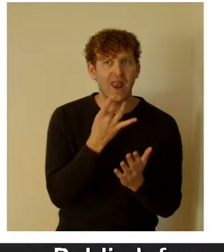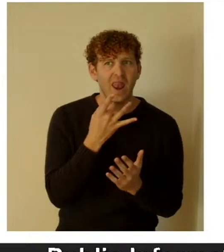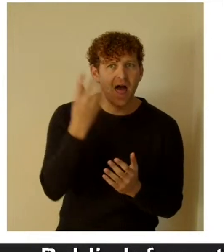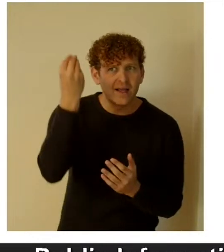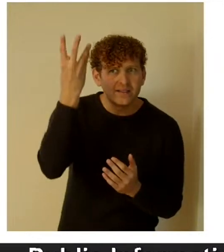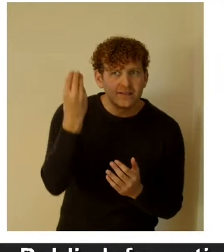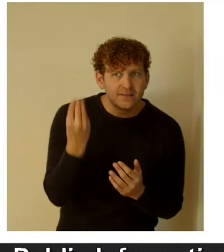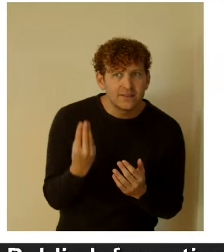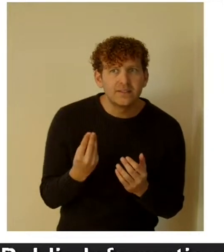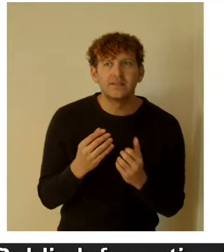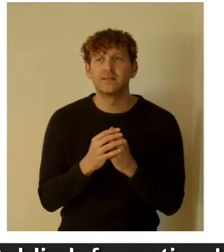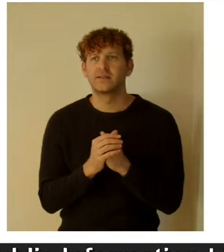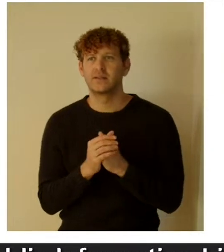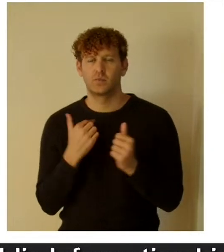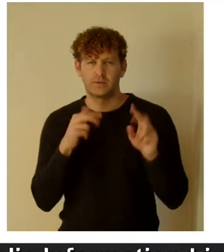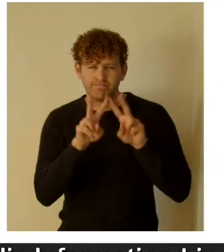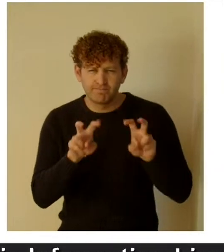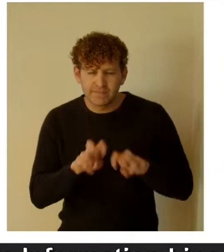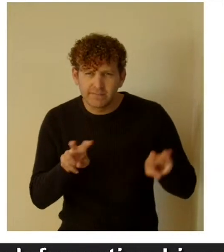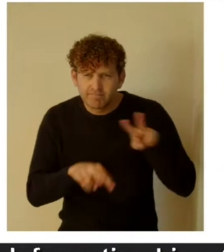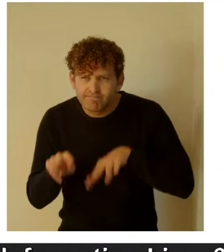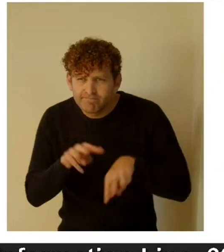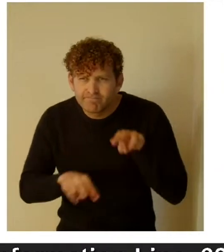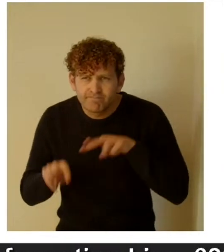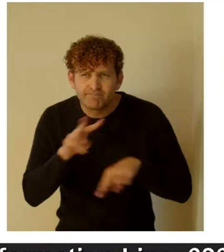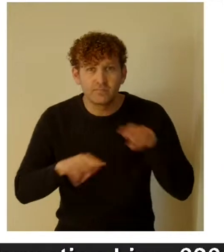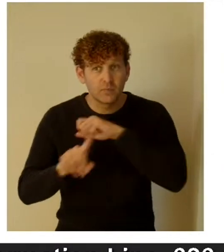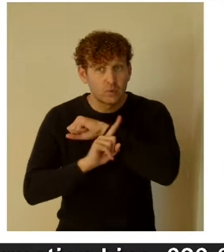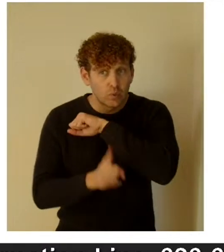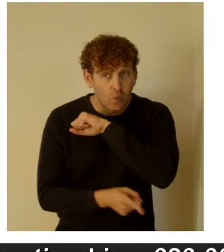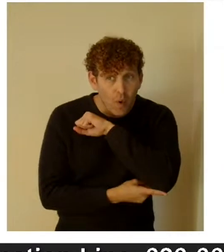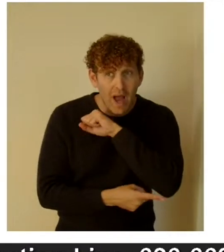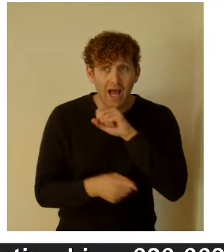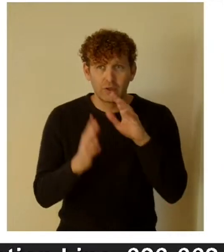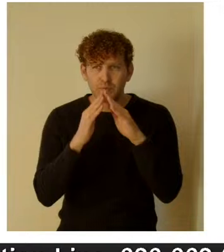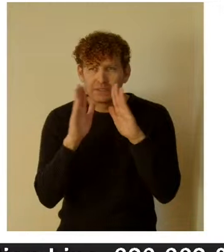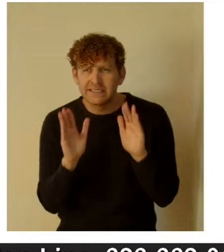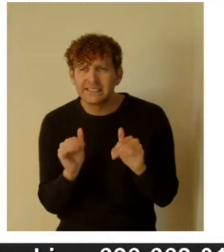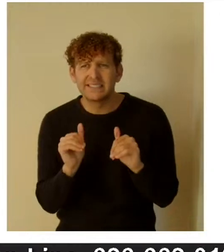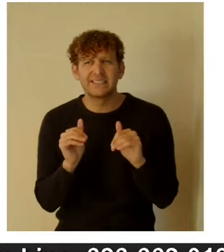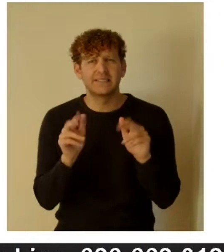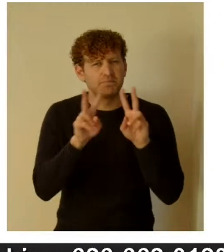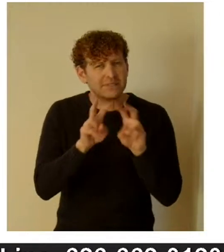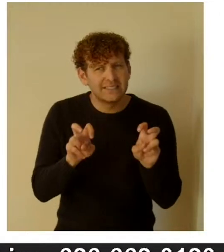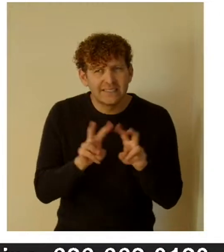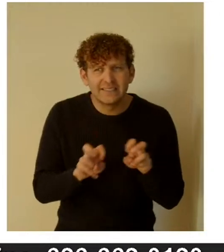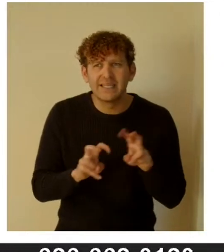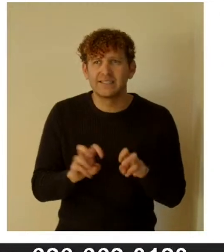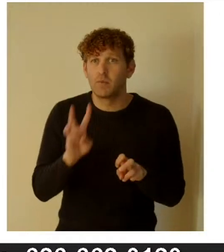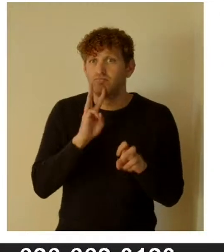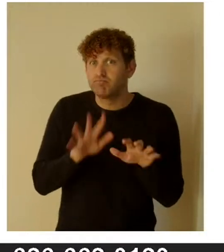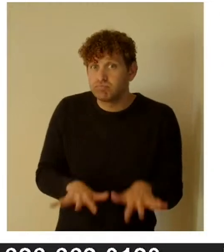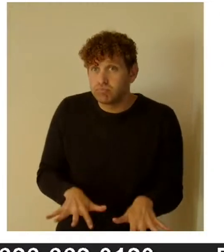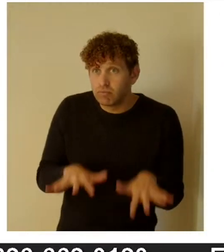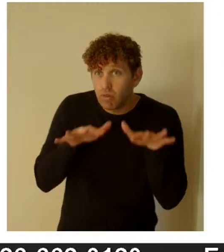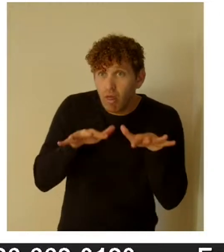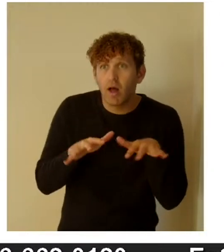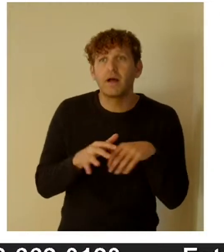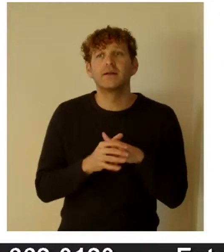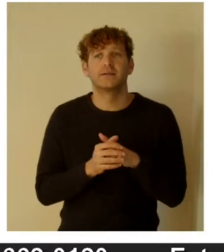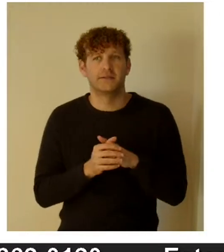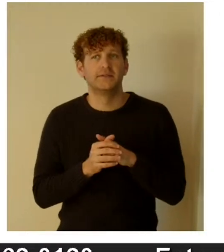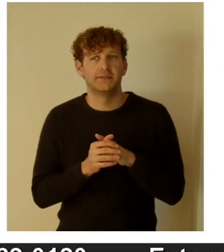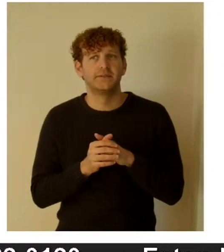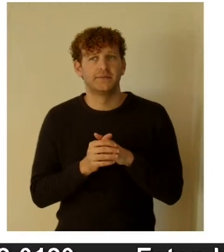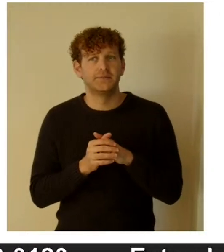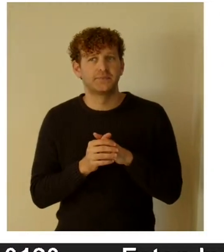assessing the light system and the trash system, and then we're very importantly assessing the flood control system that serves these foothill communities.